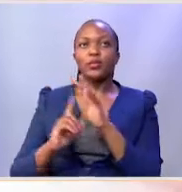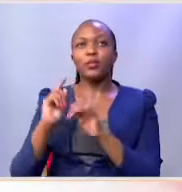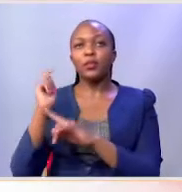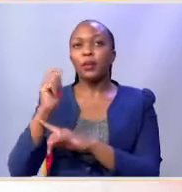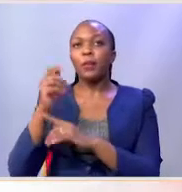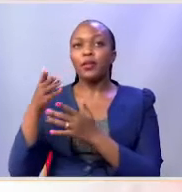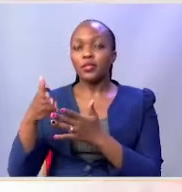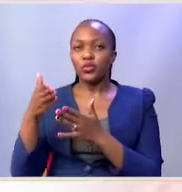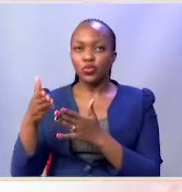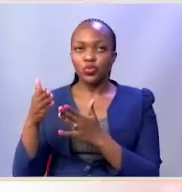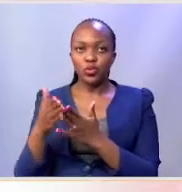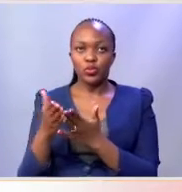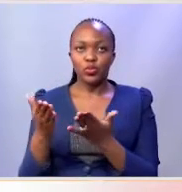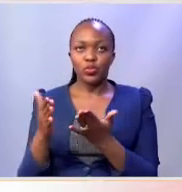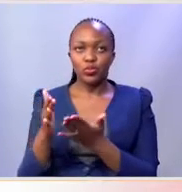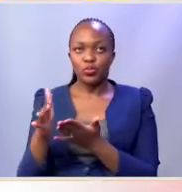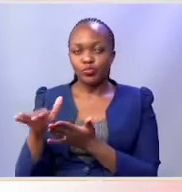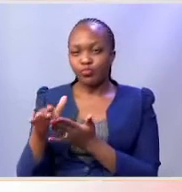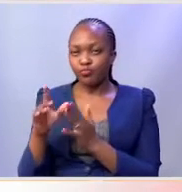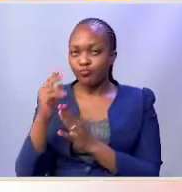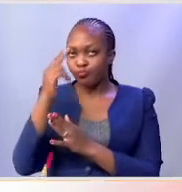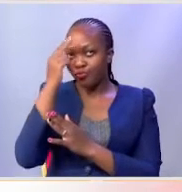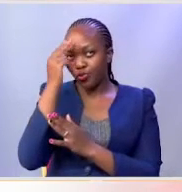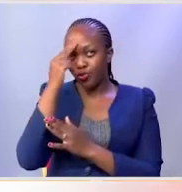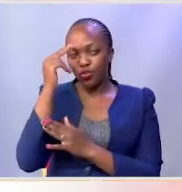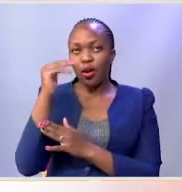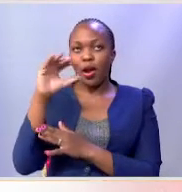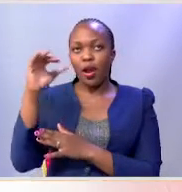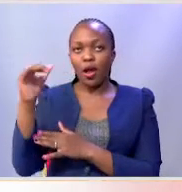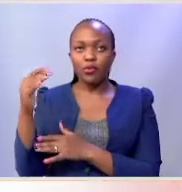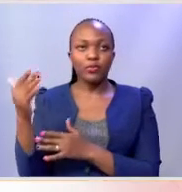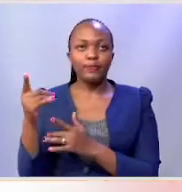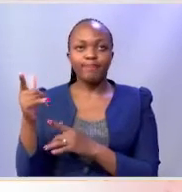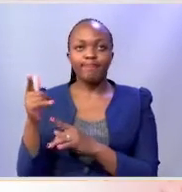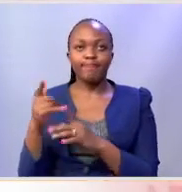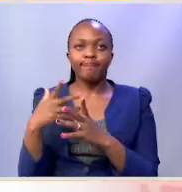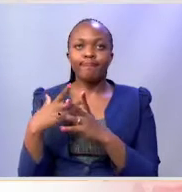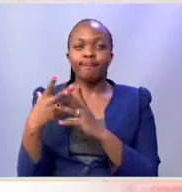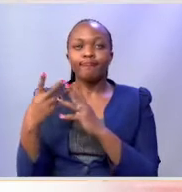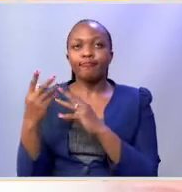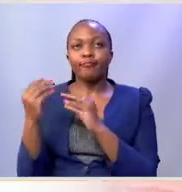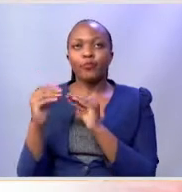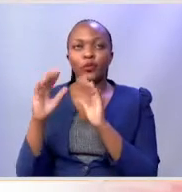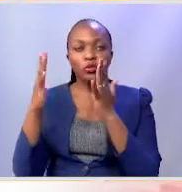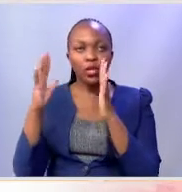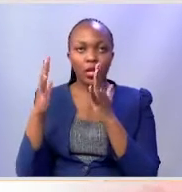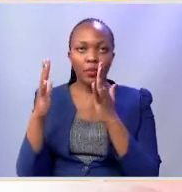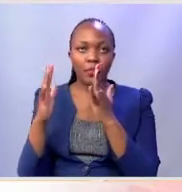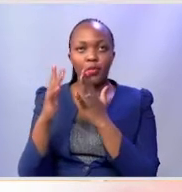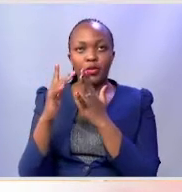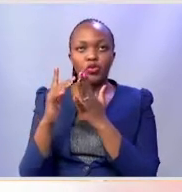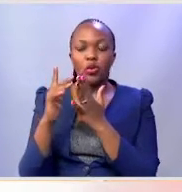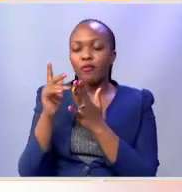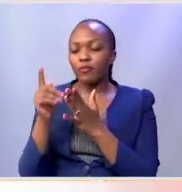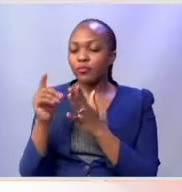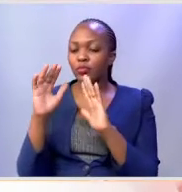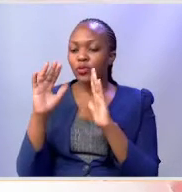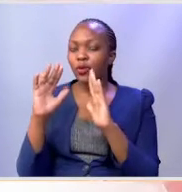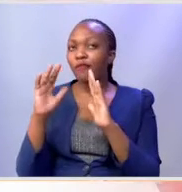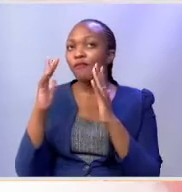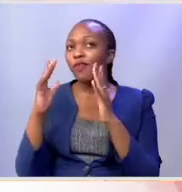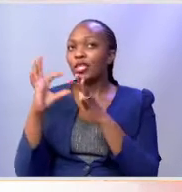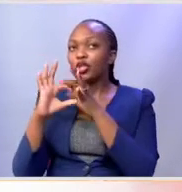today was in his charm offensive in Turkana County, where he attended the 6th Tobongulore Cultural Festivals